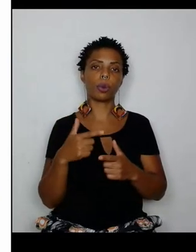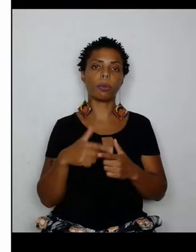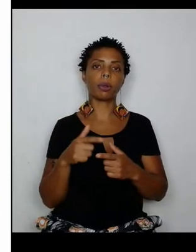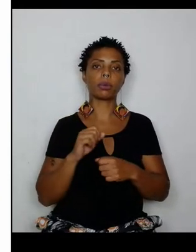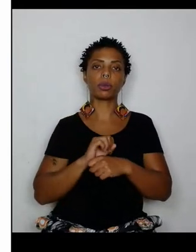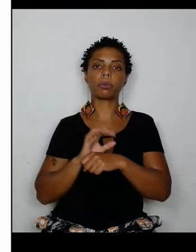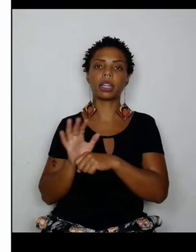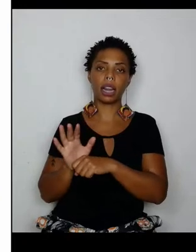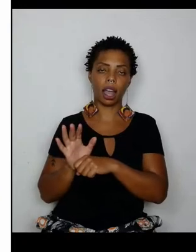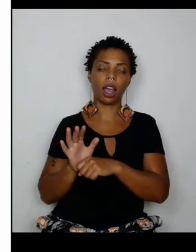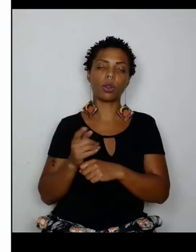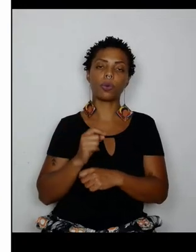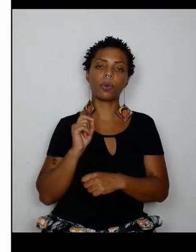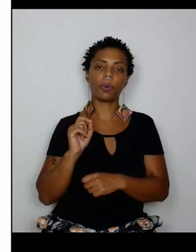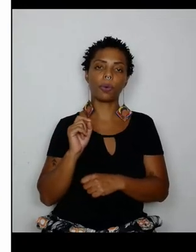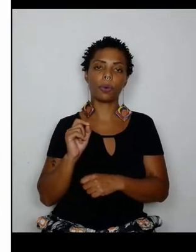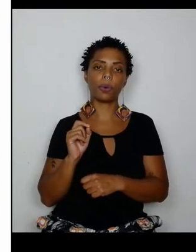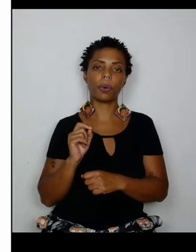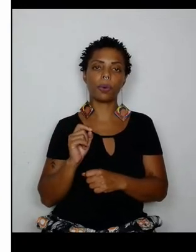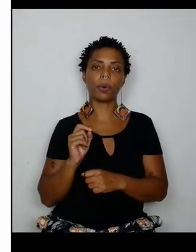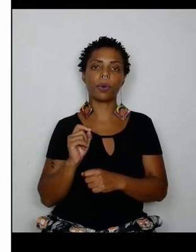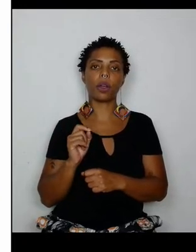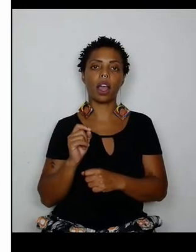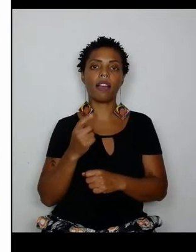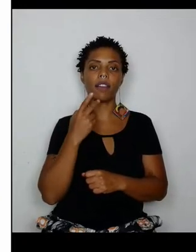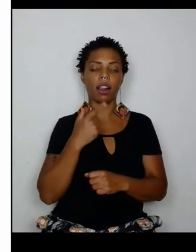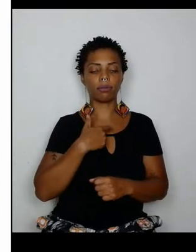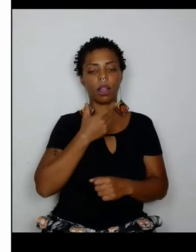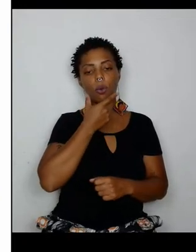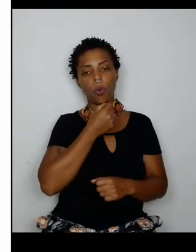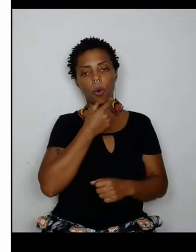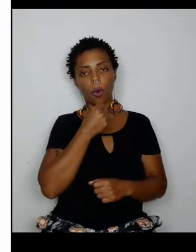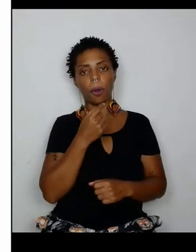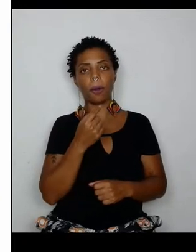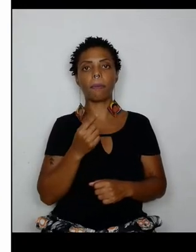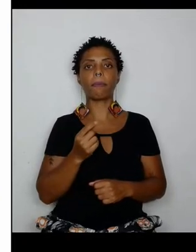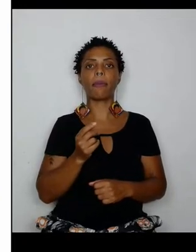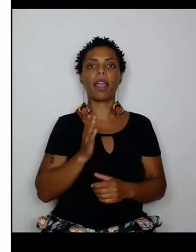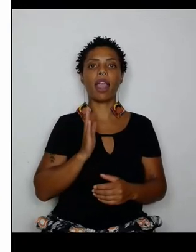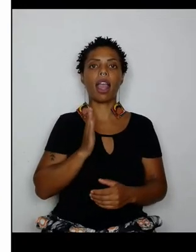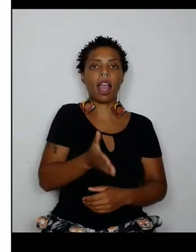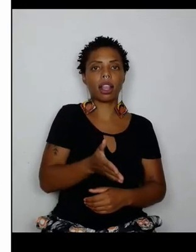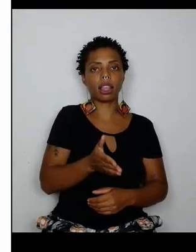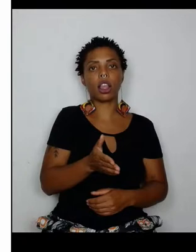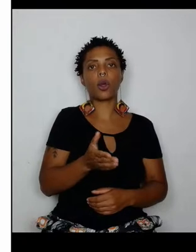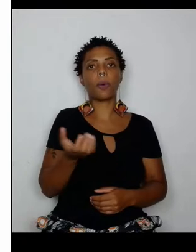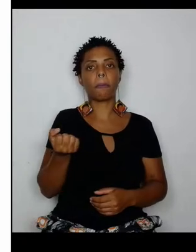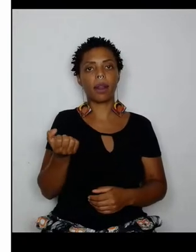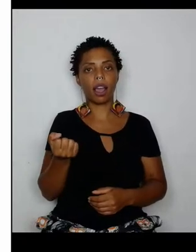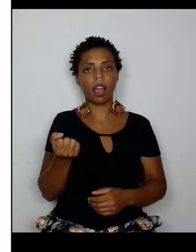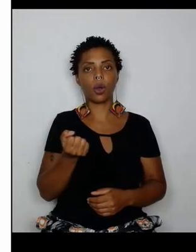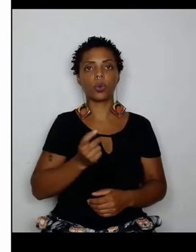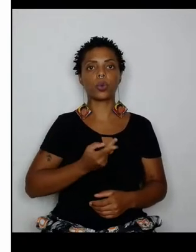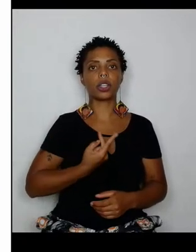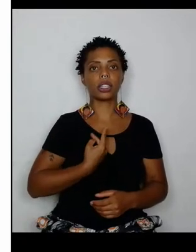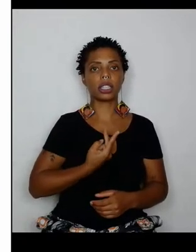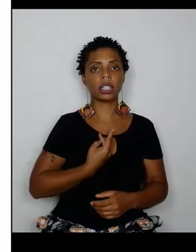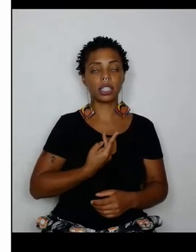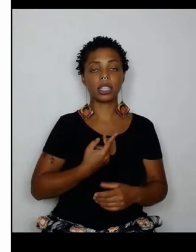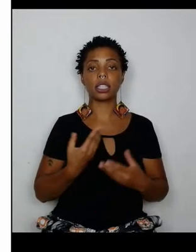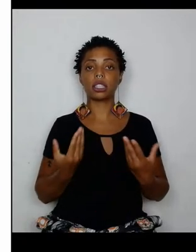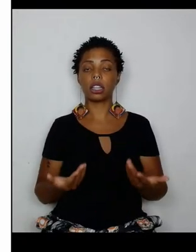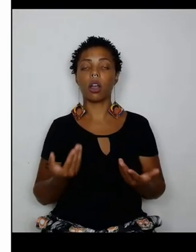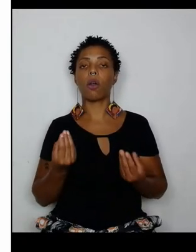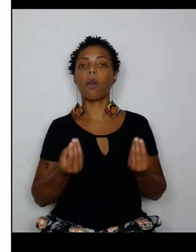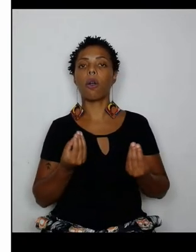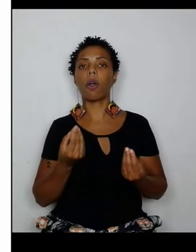straight white cis male as fabian argues this binary produced a denial of co-evilness between colonizers